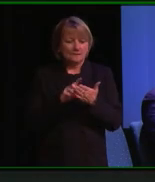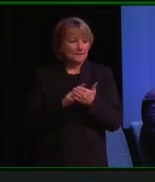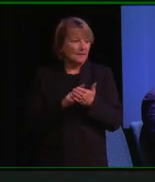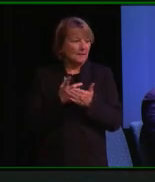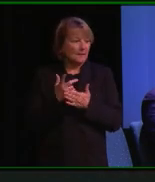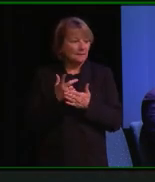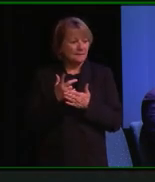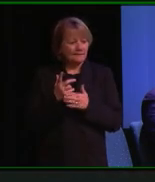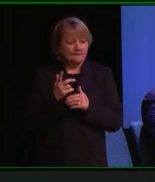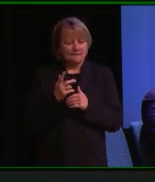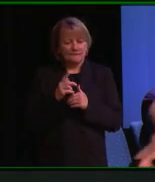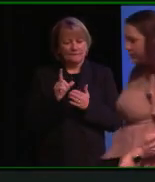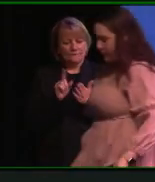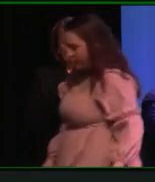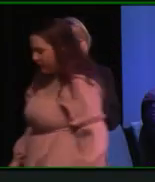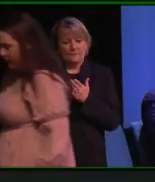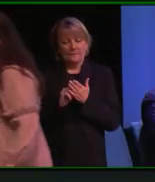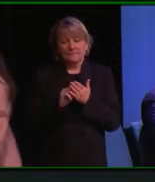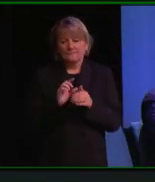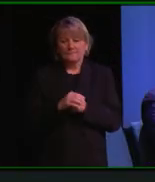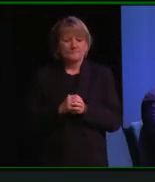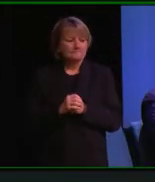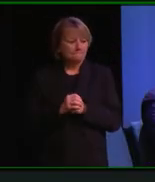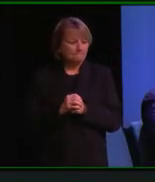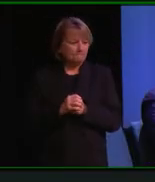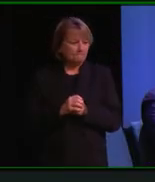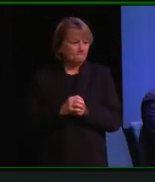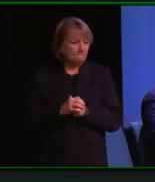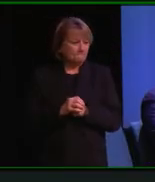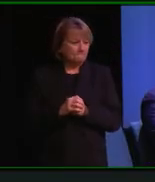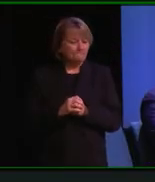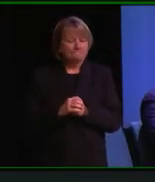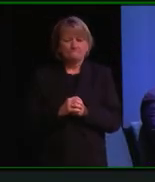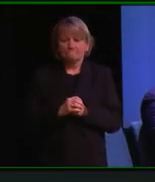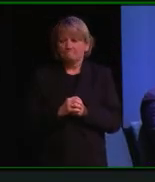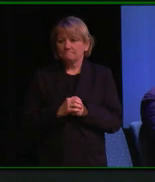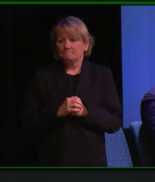Motion Graphic, goes to Nove Malling.